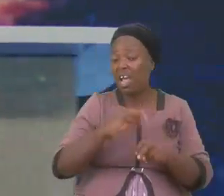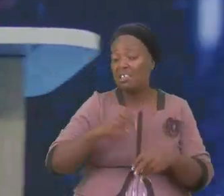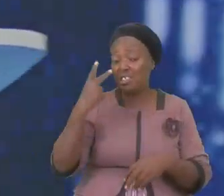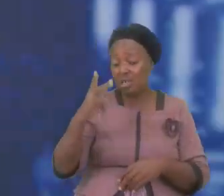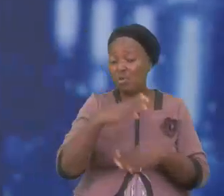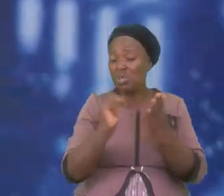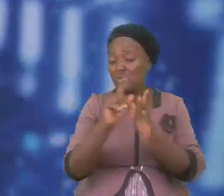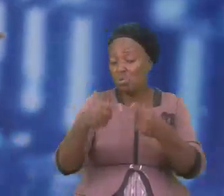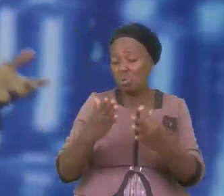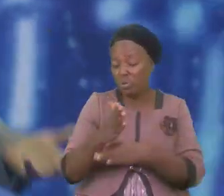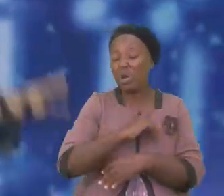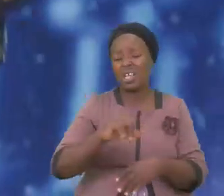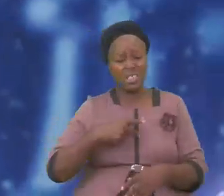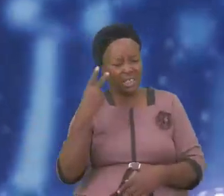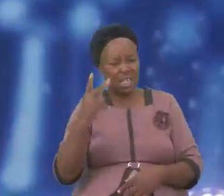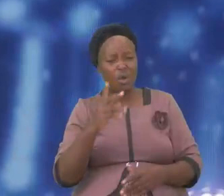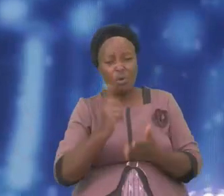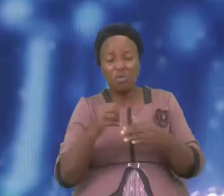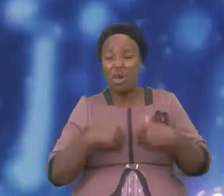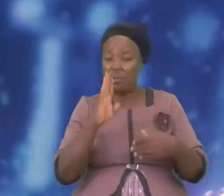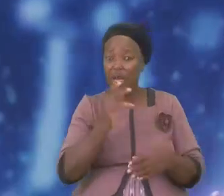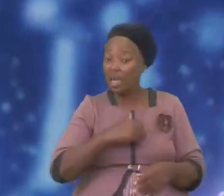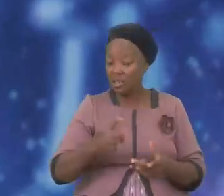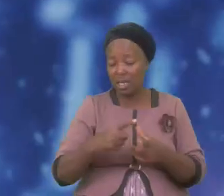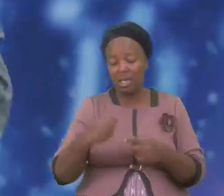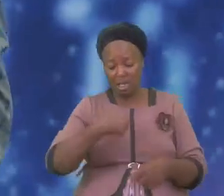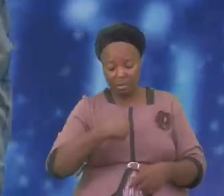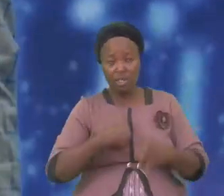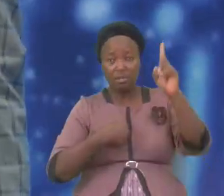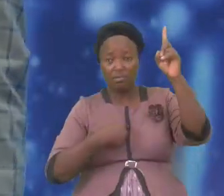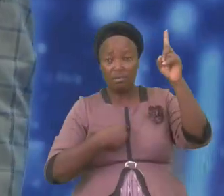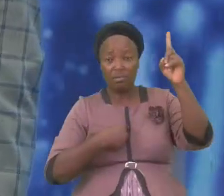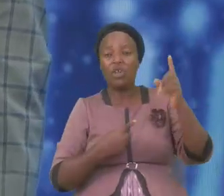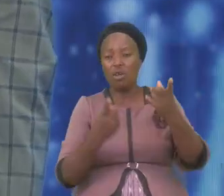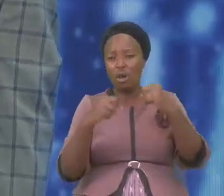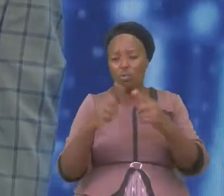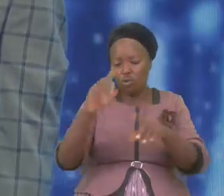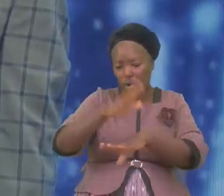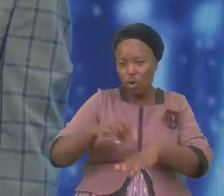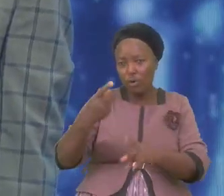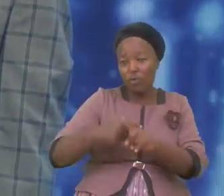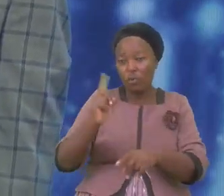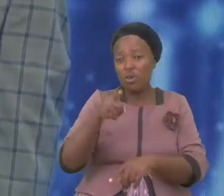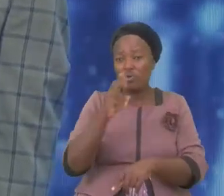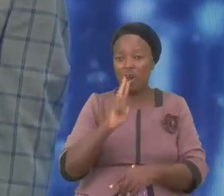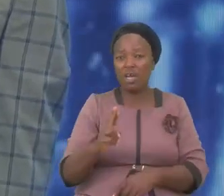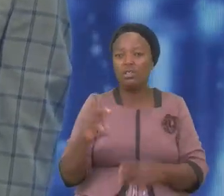come to call you from where you are to a better life. And somebody